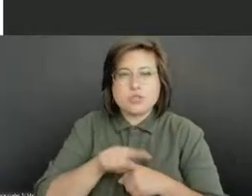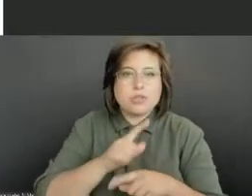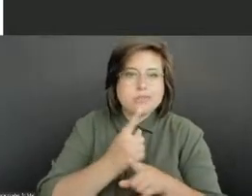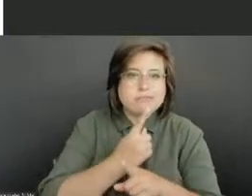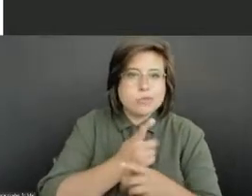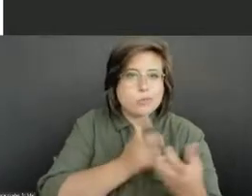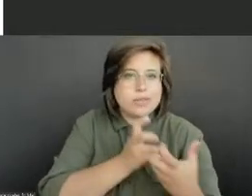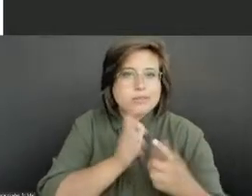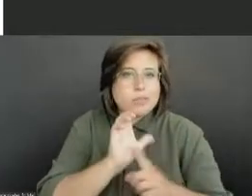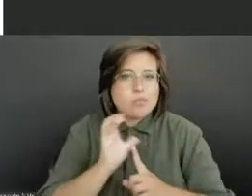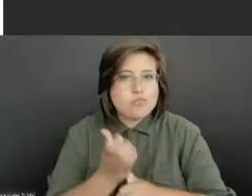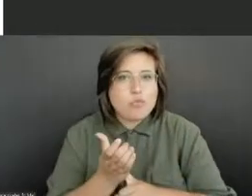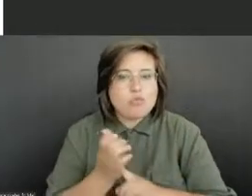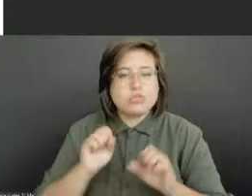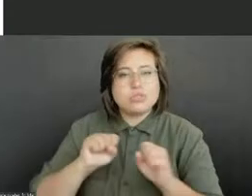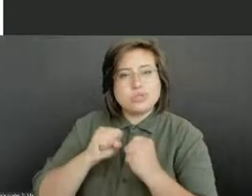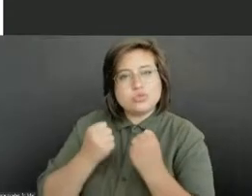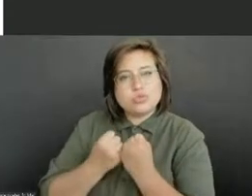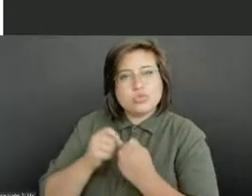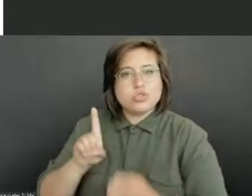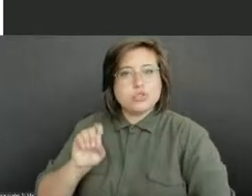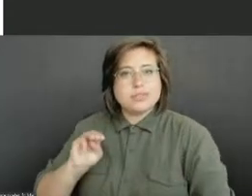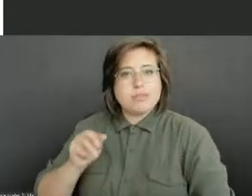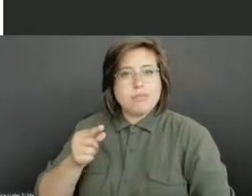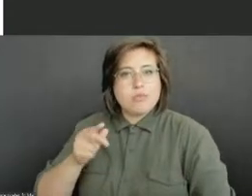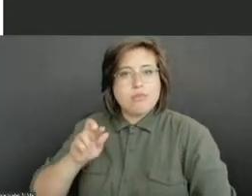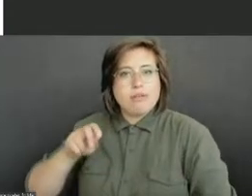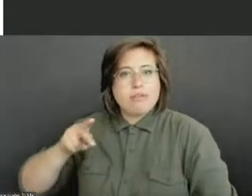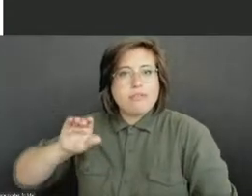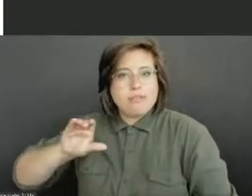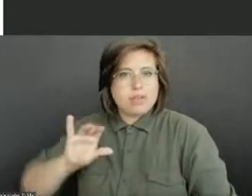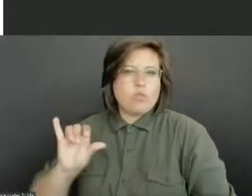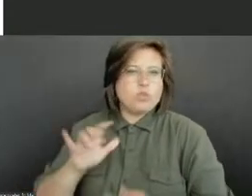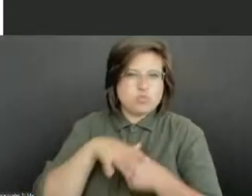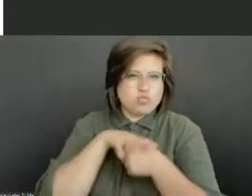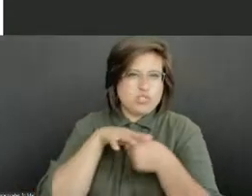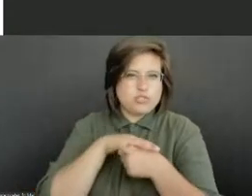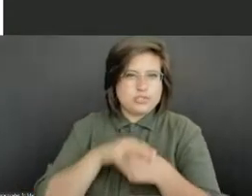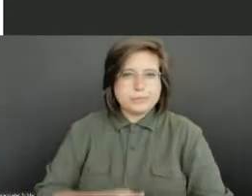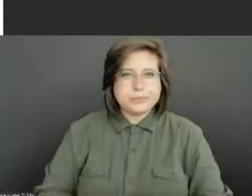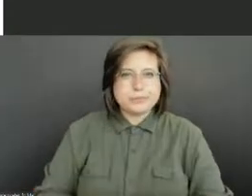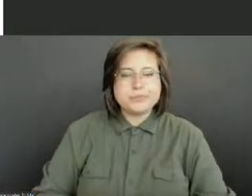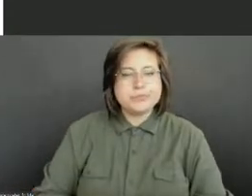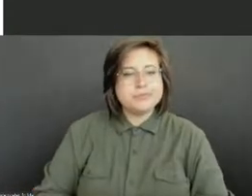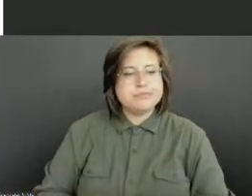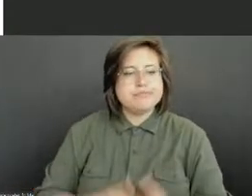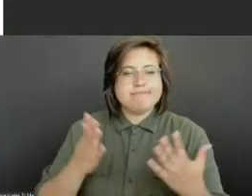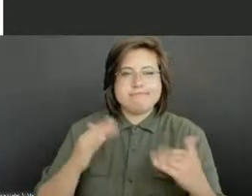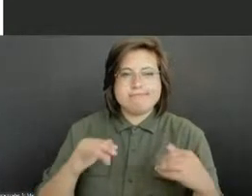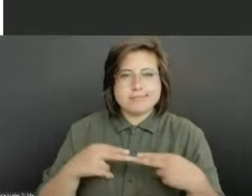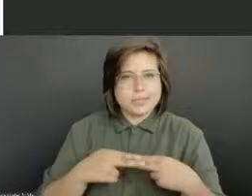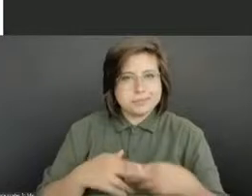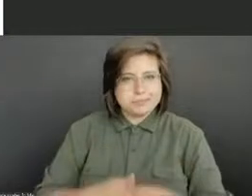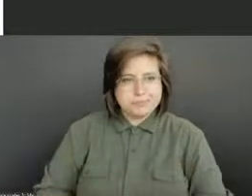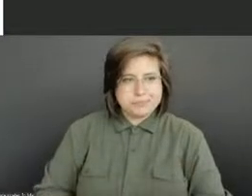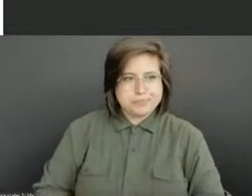and socio-demographic wise, but also I would say regionally. Can we go to the next slide?